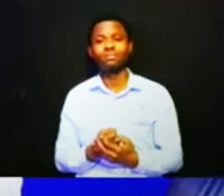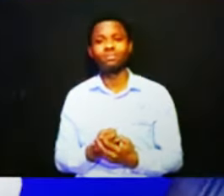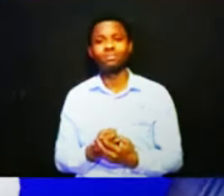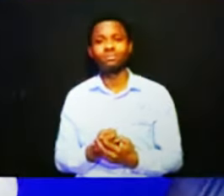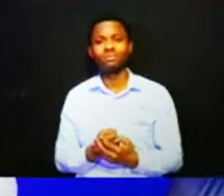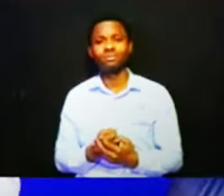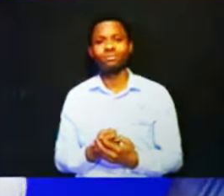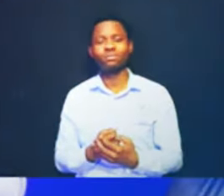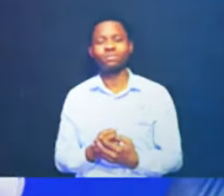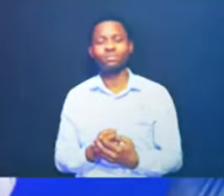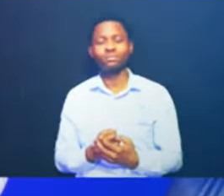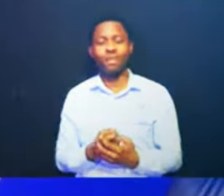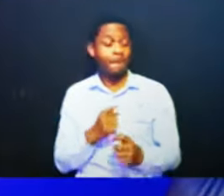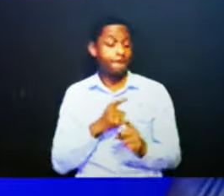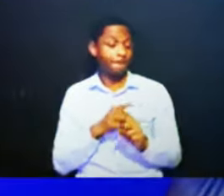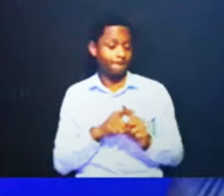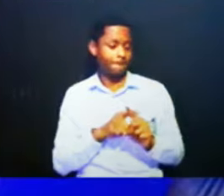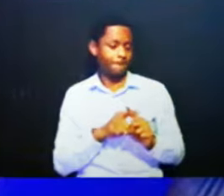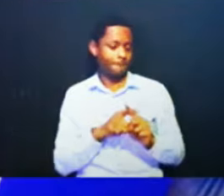But do not spare